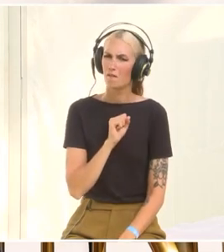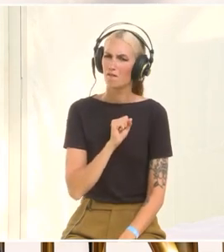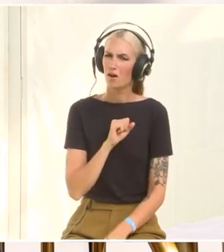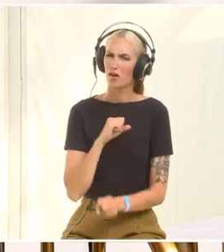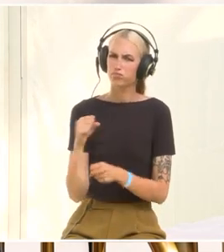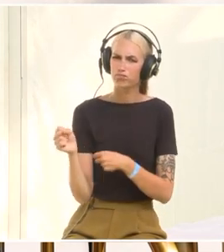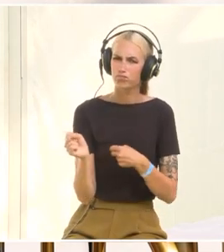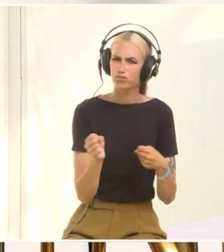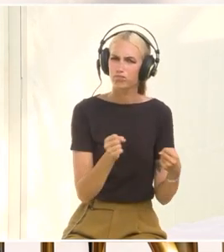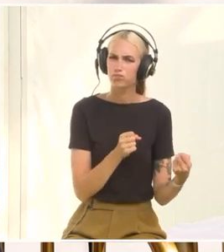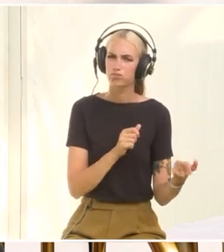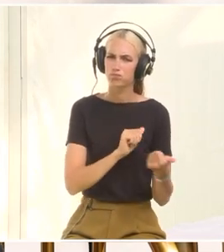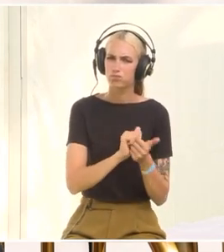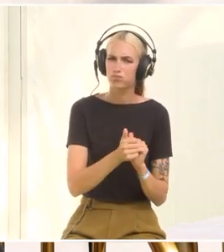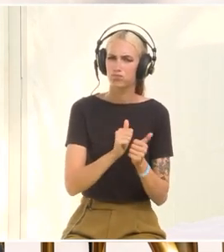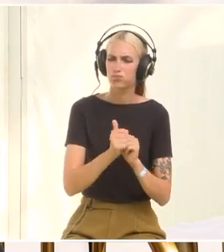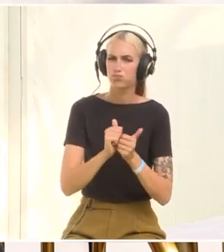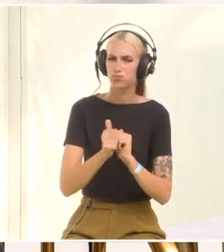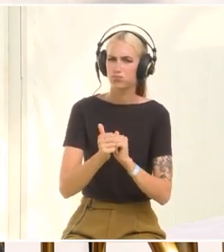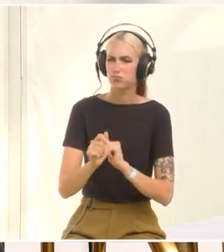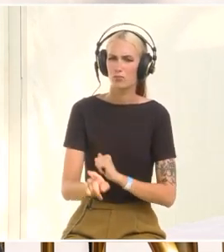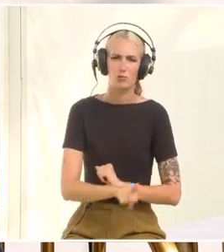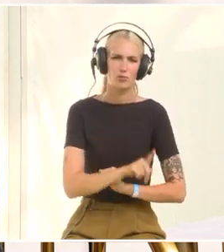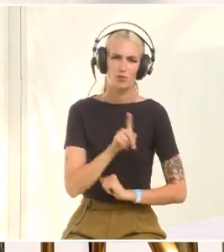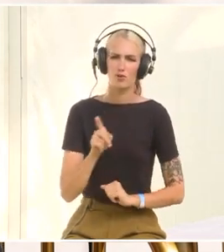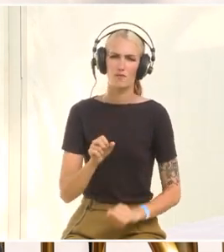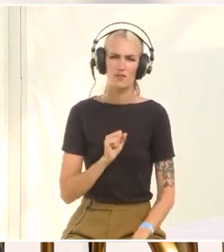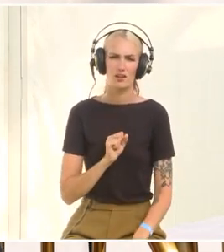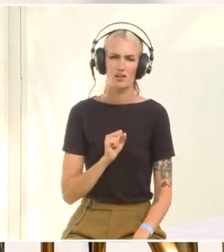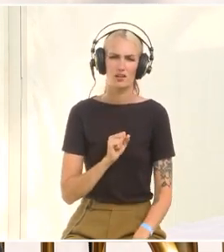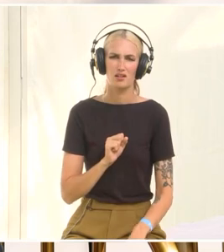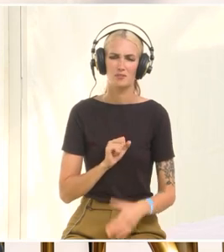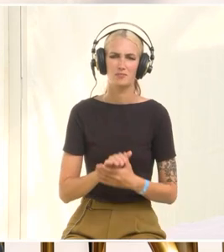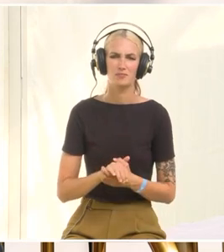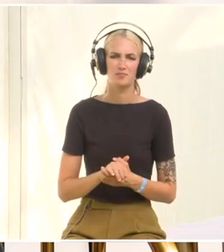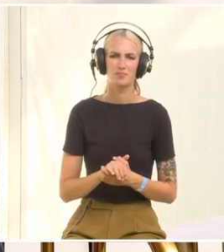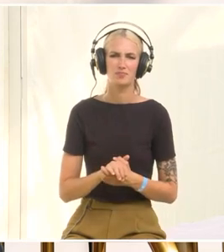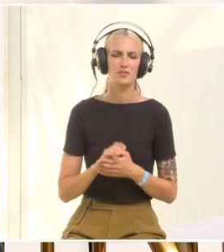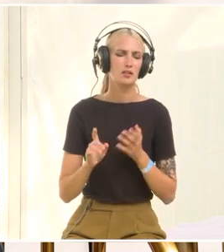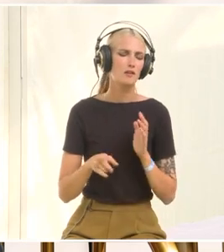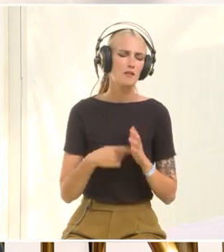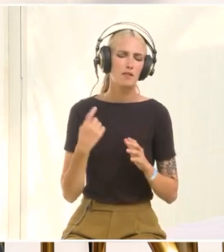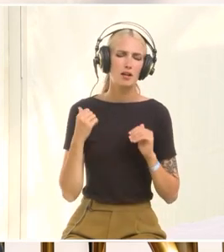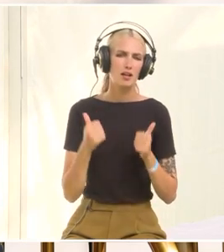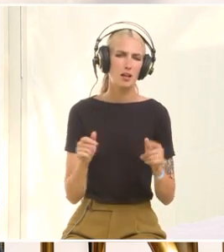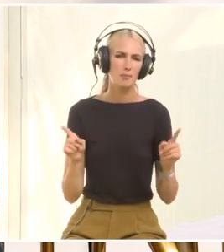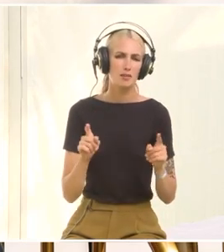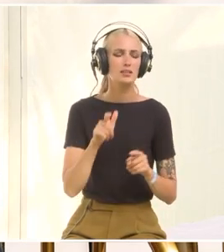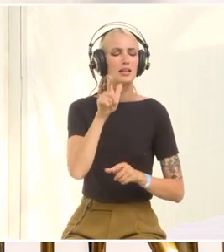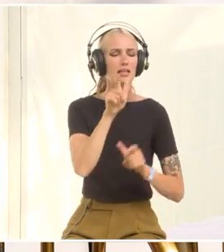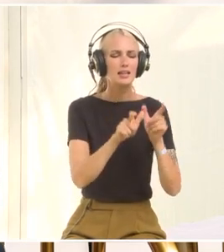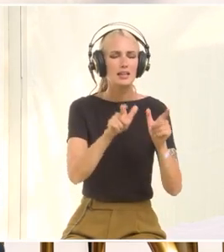need to innovate all the time. And I think another thing is, good thing is to listen to people. I